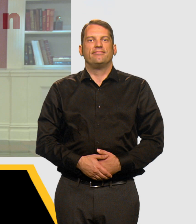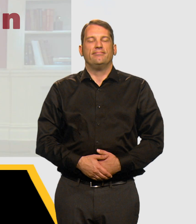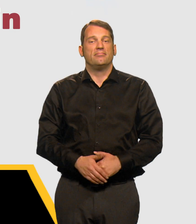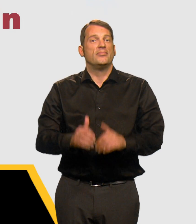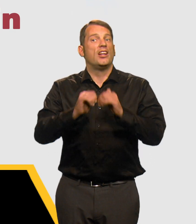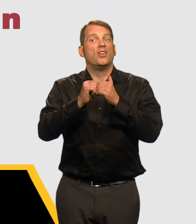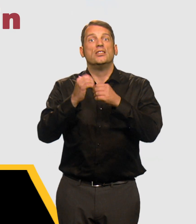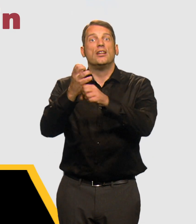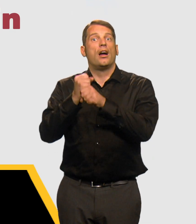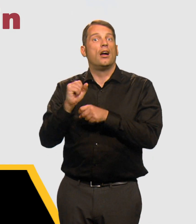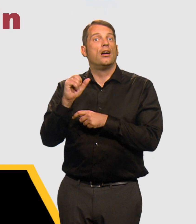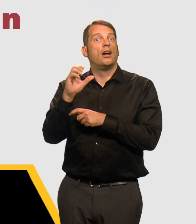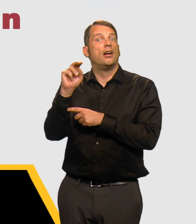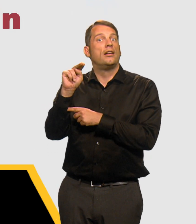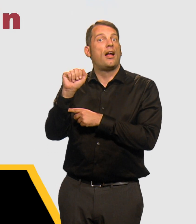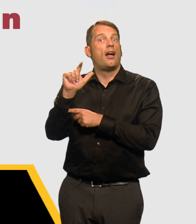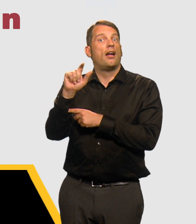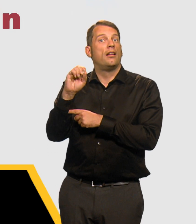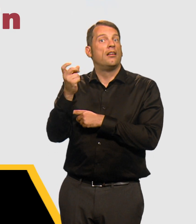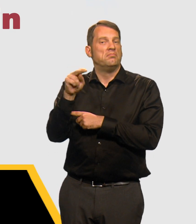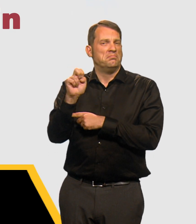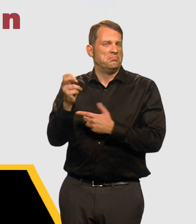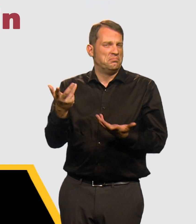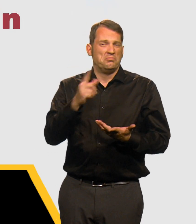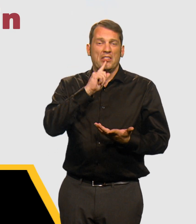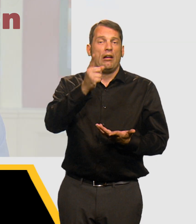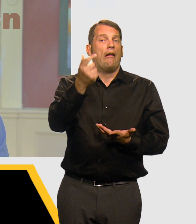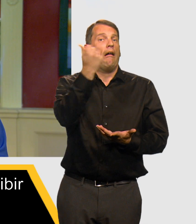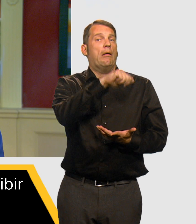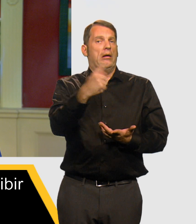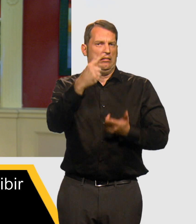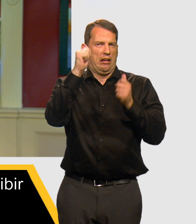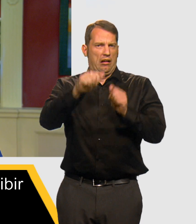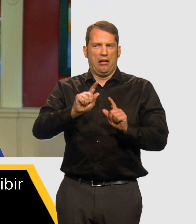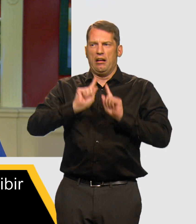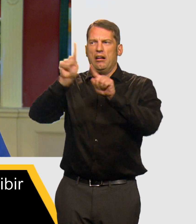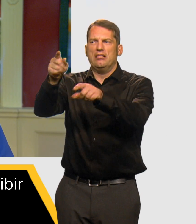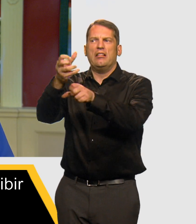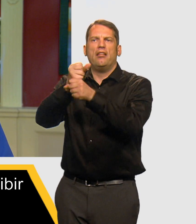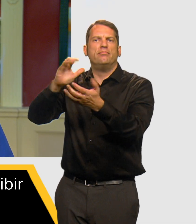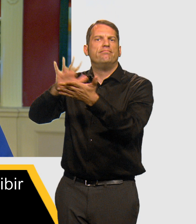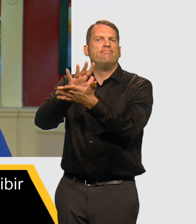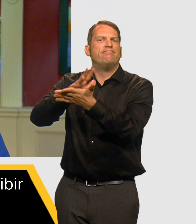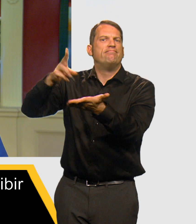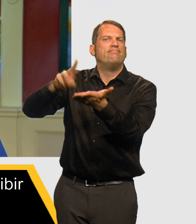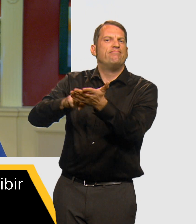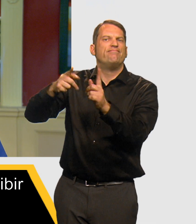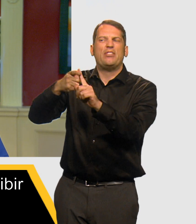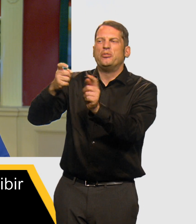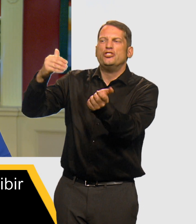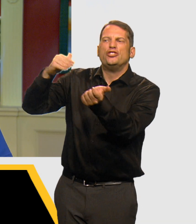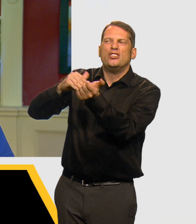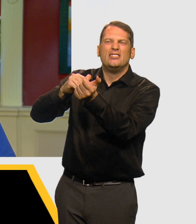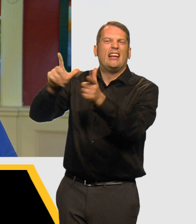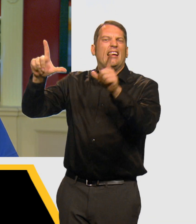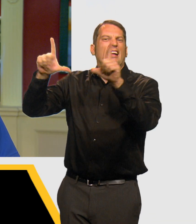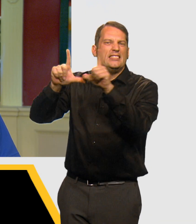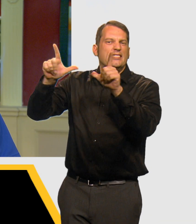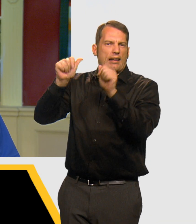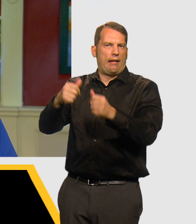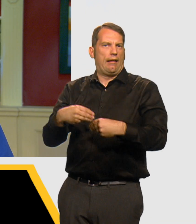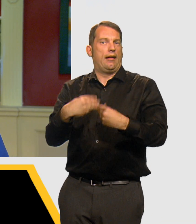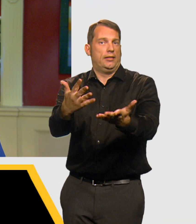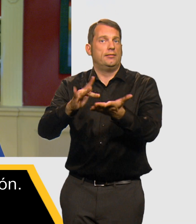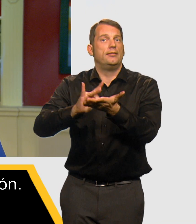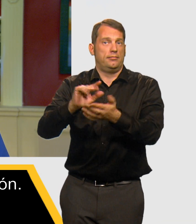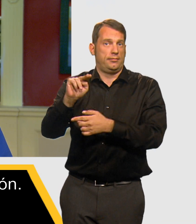scene. How to obtain naloxone. Any individual may receive a prescription for naloxone from a licensed